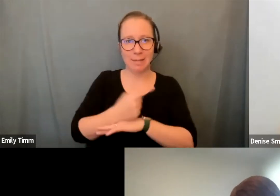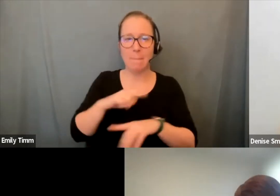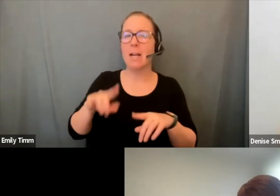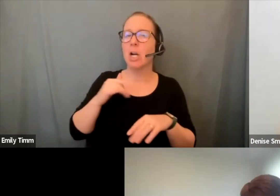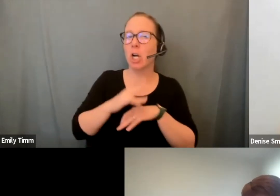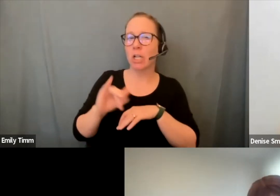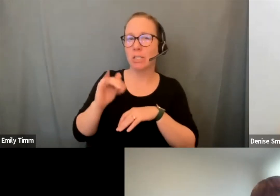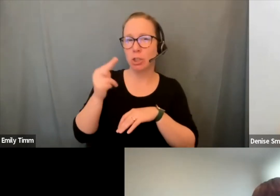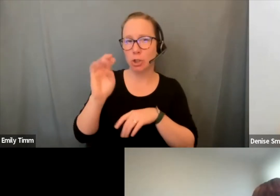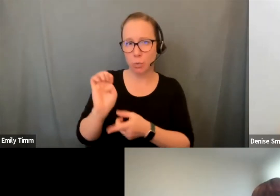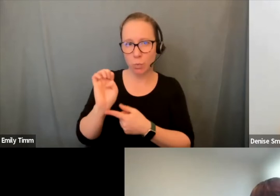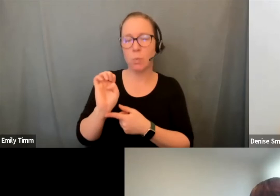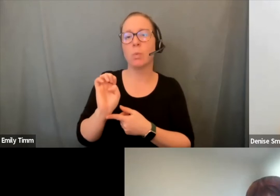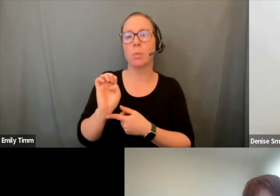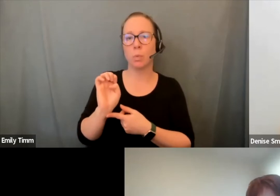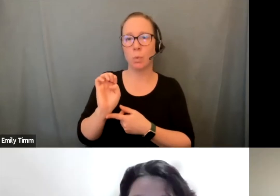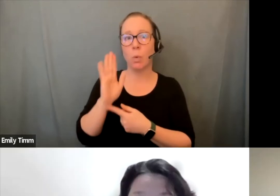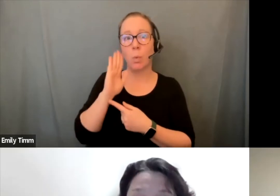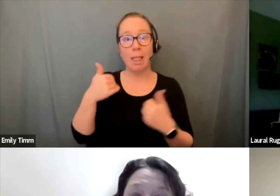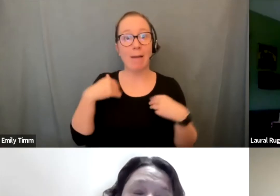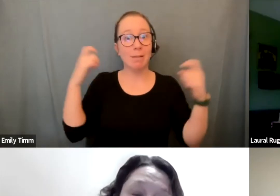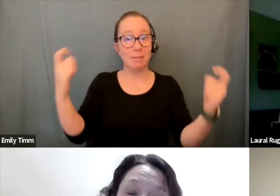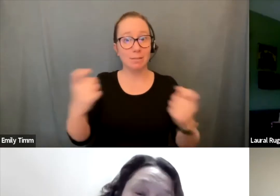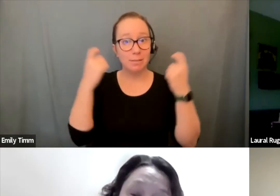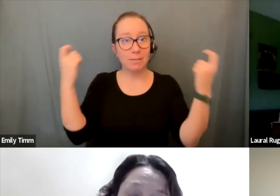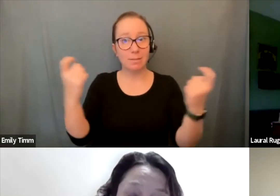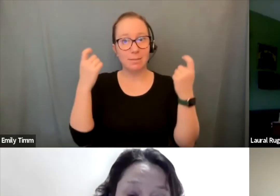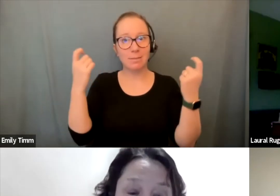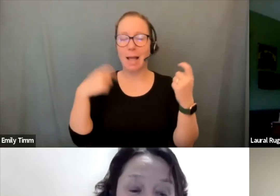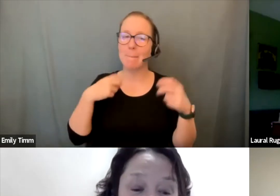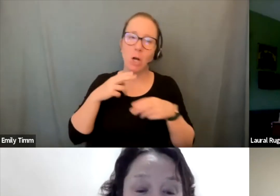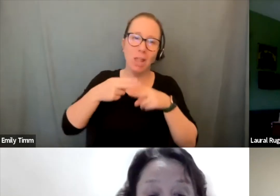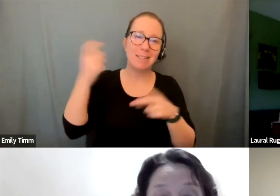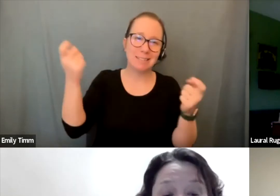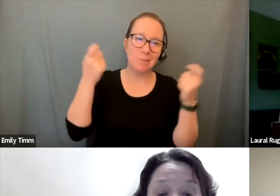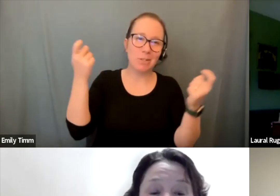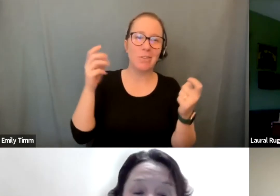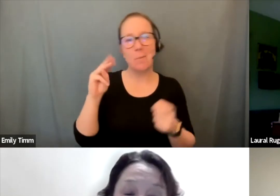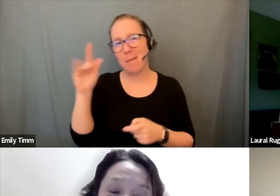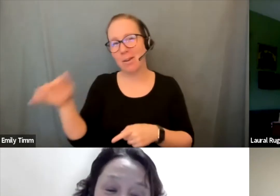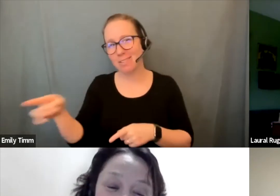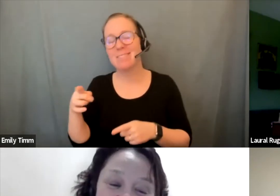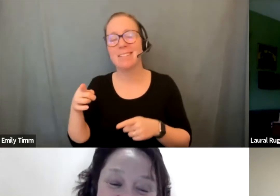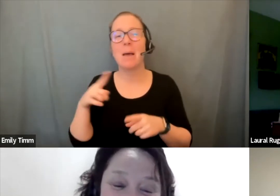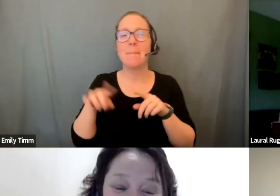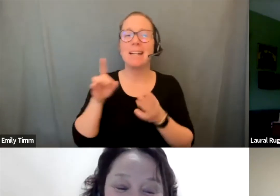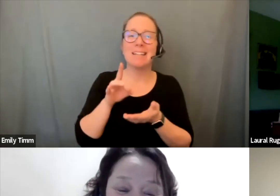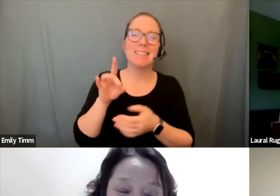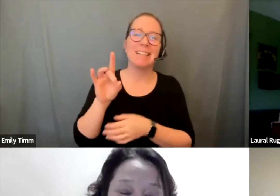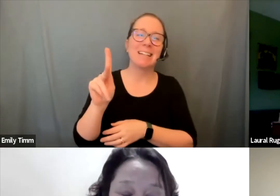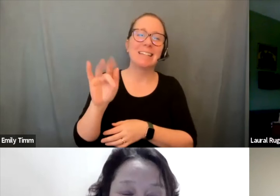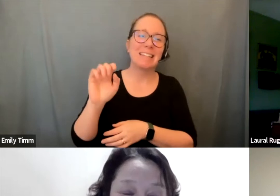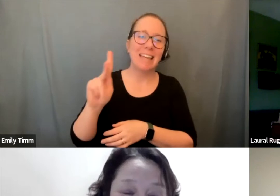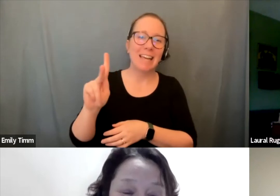we're intending to have a celebration or a kick. I'm calling it a celebration because of Mary now, a kickoff event for